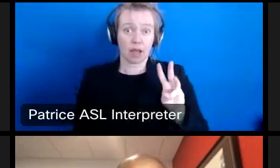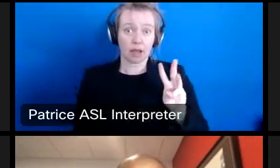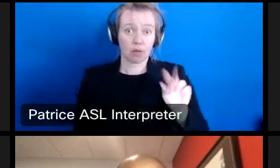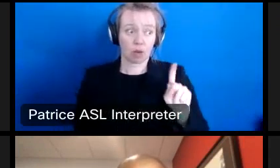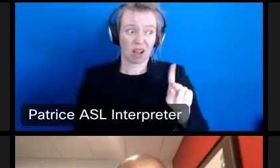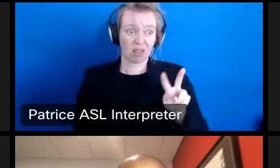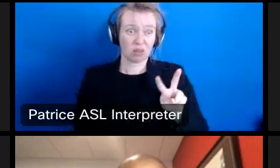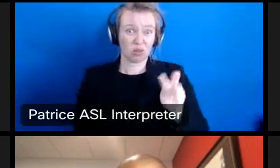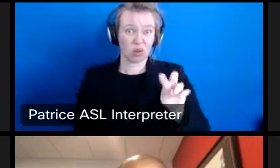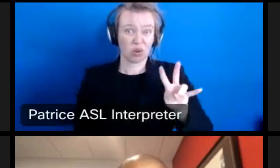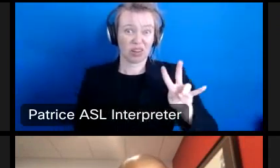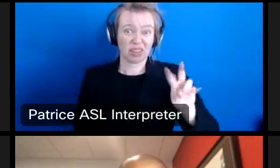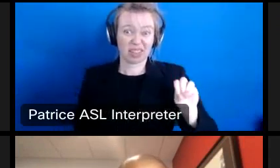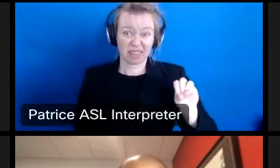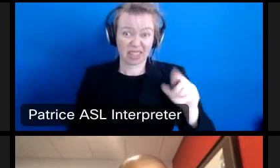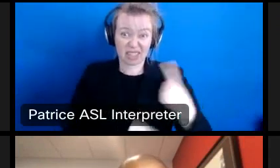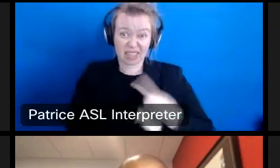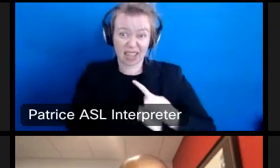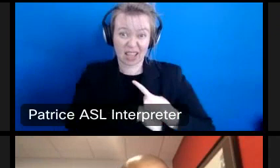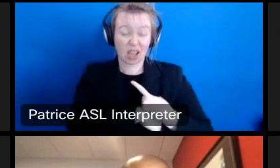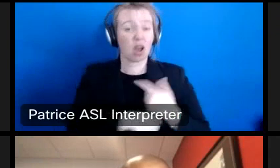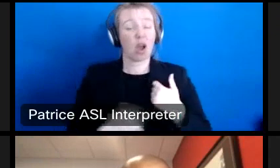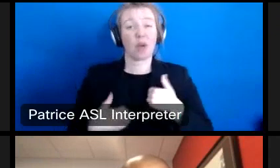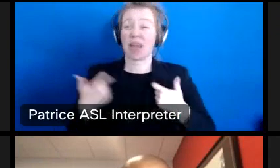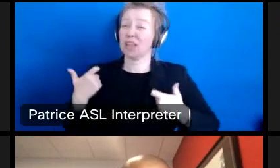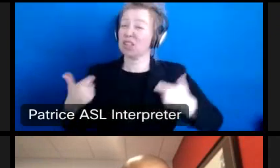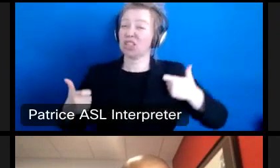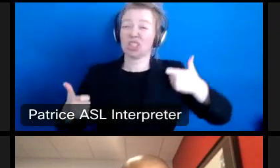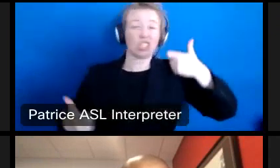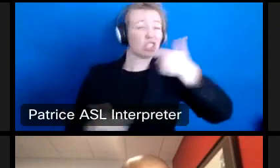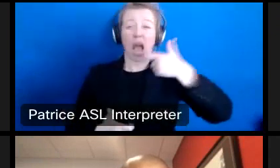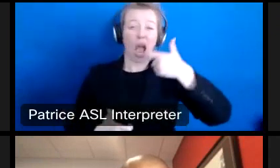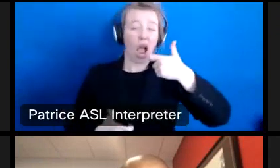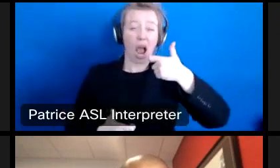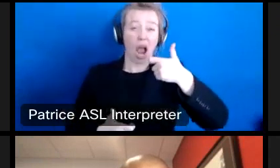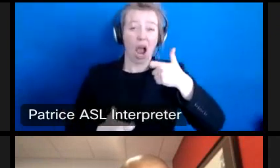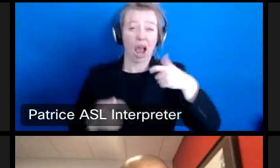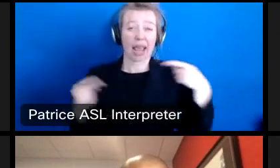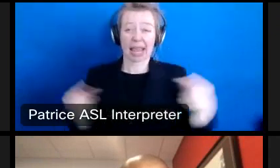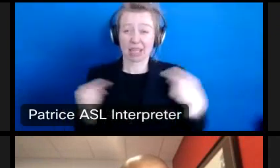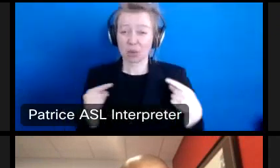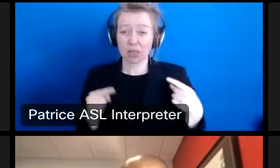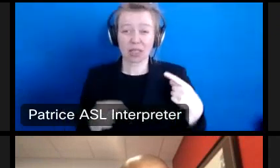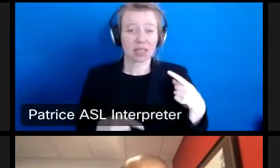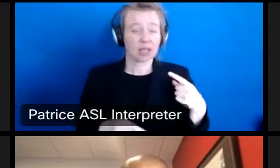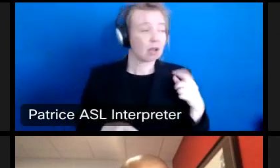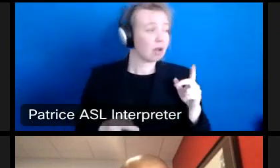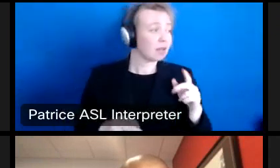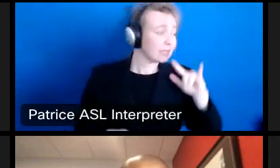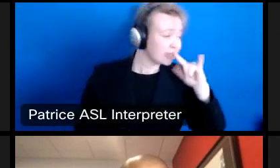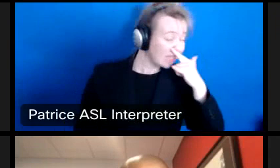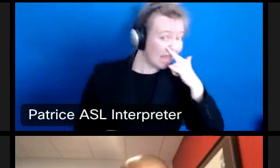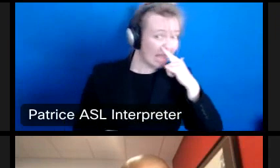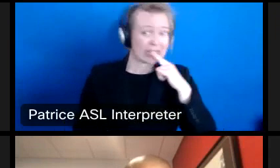major injuries. Children, old people like me, because, particularly on the hill with the